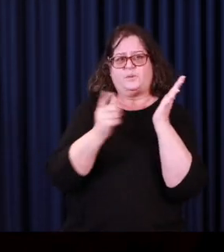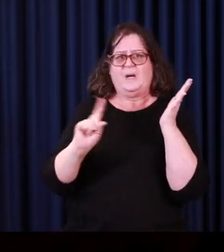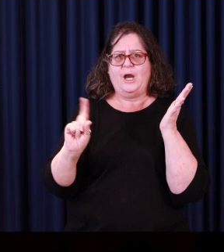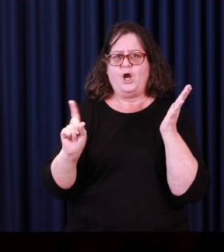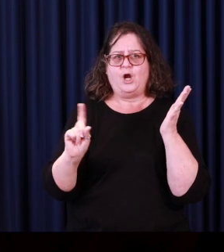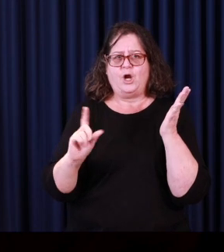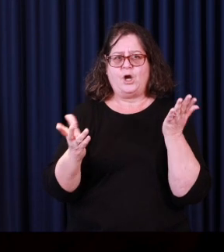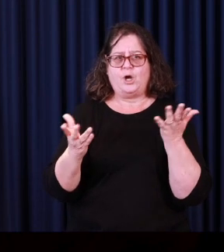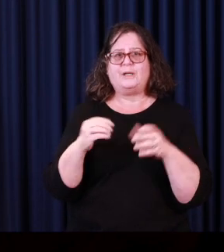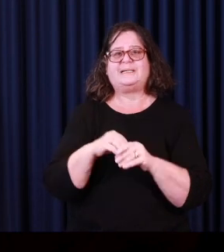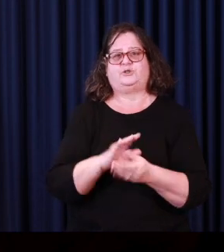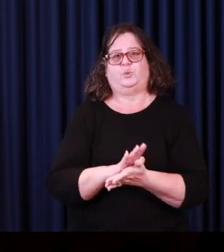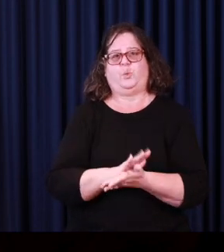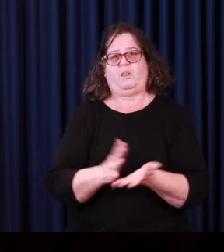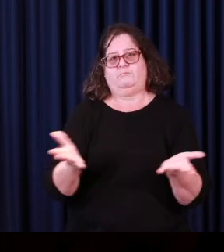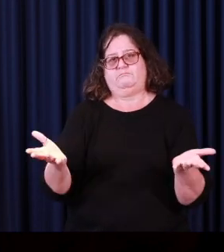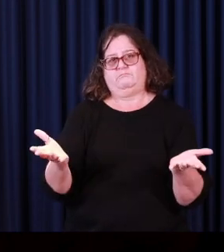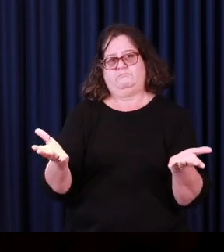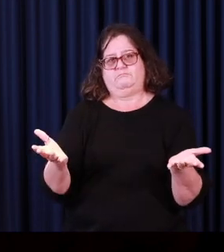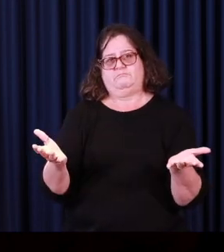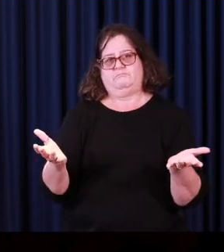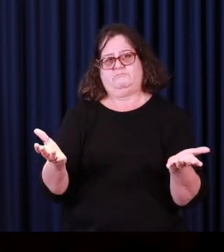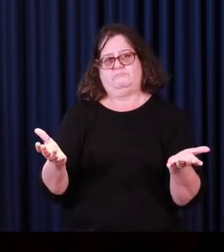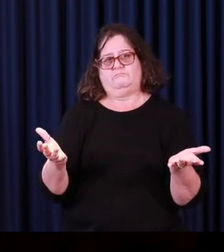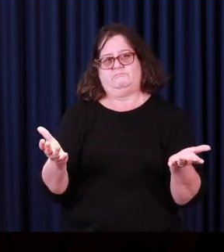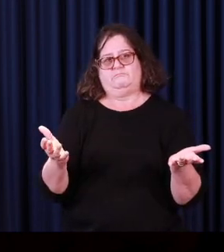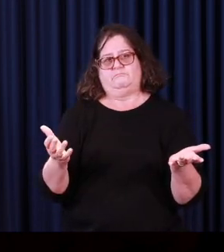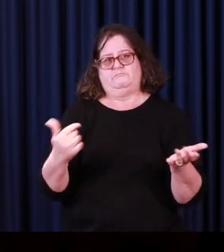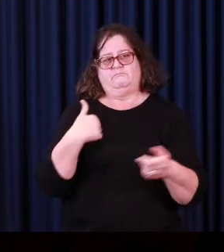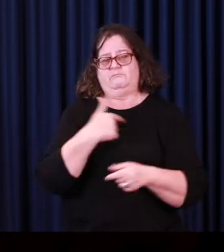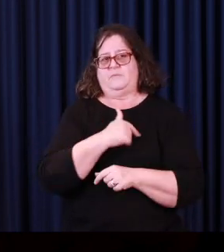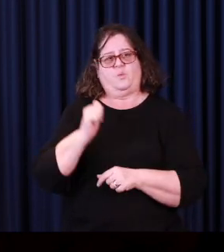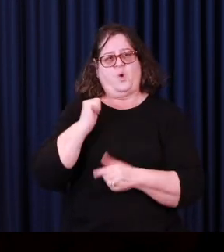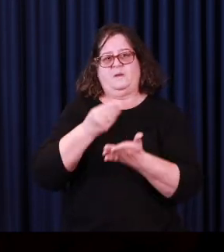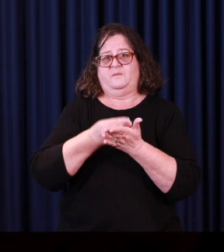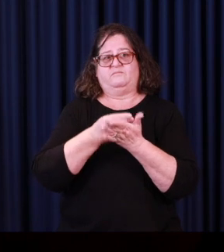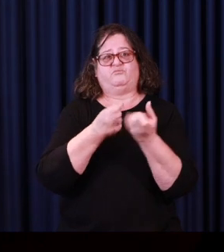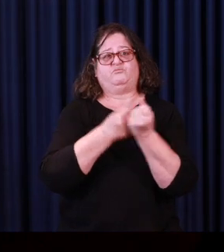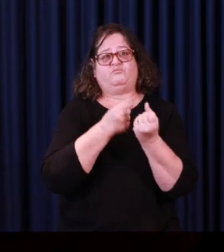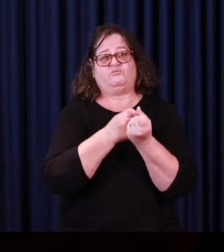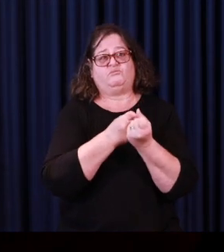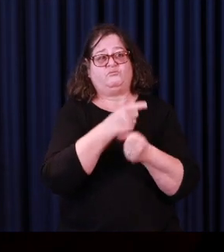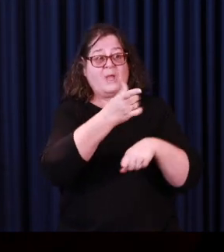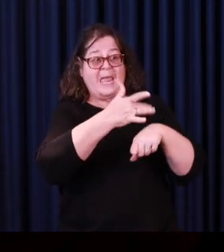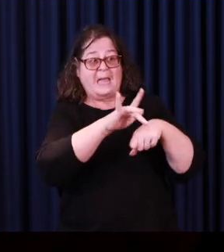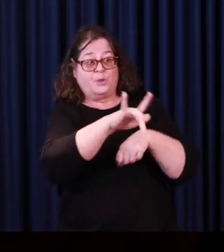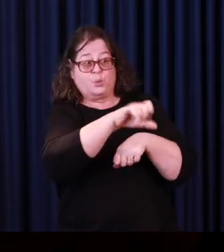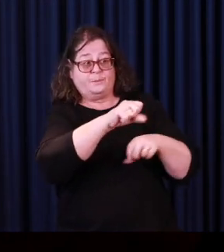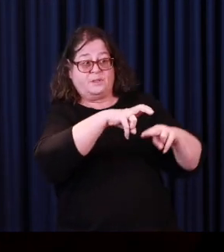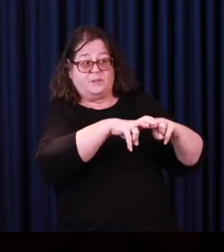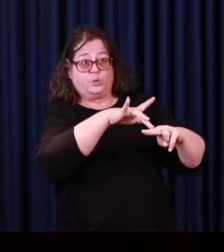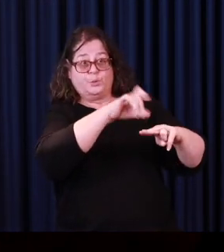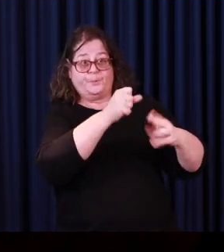school, we will not be funding empty seats or allowing schools to